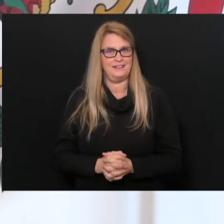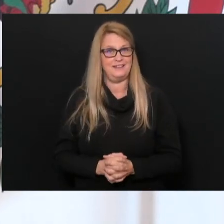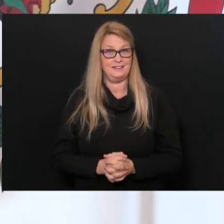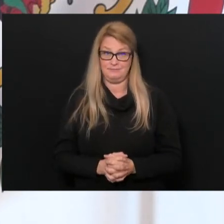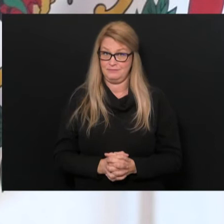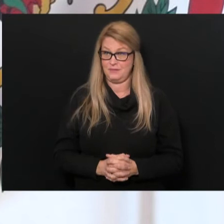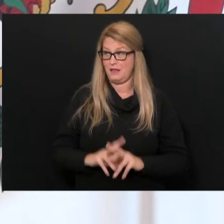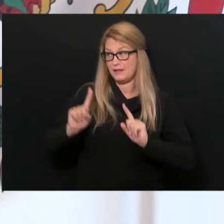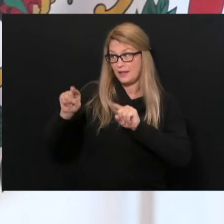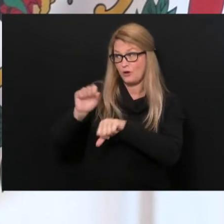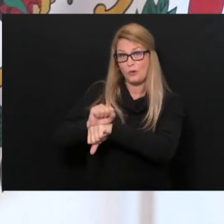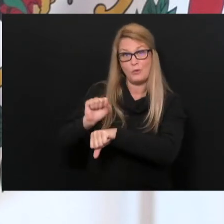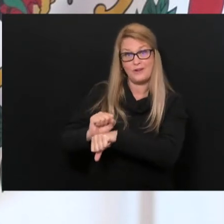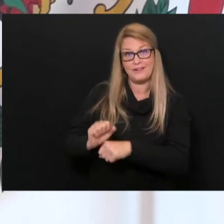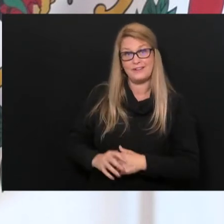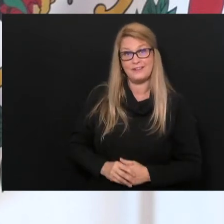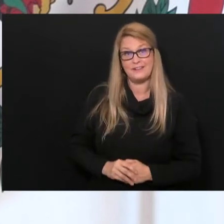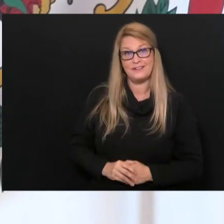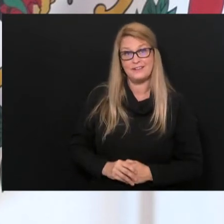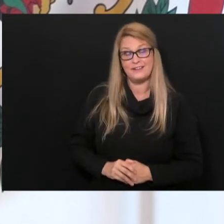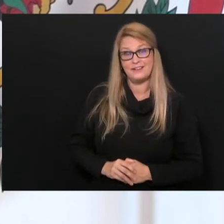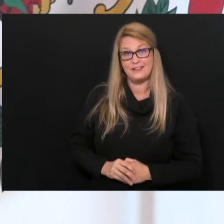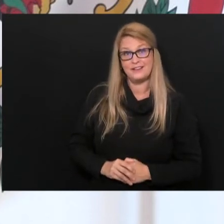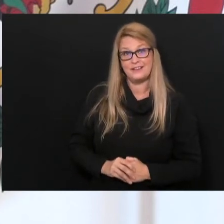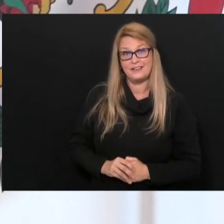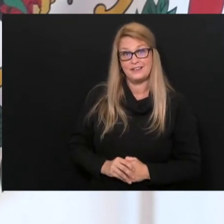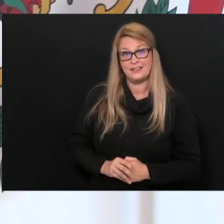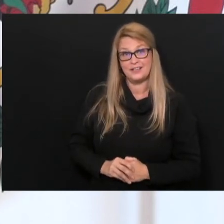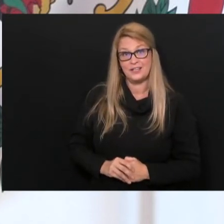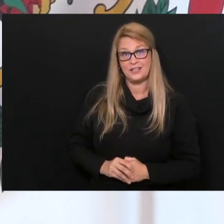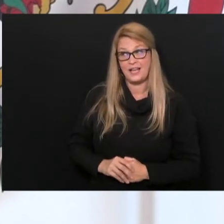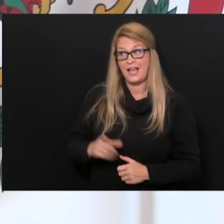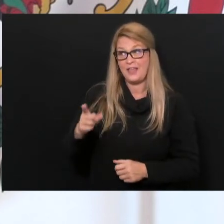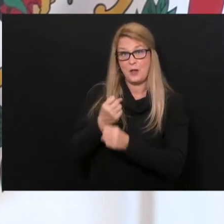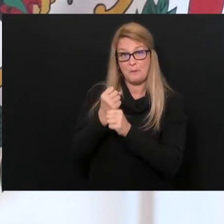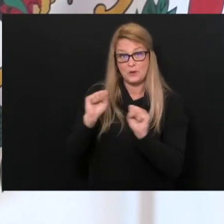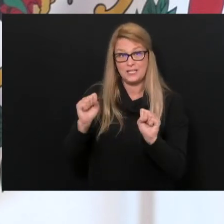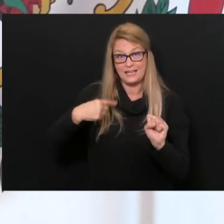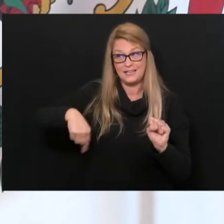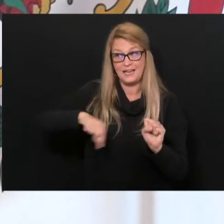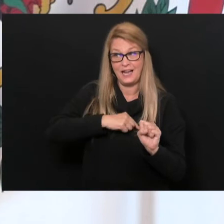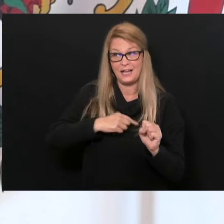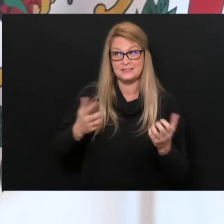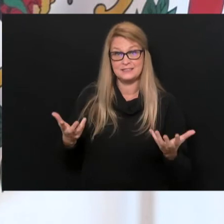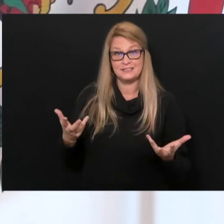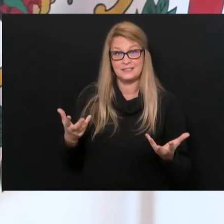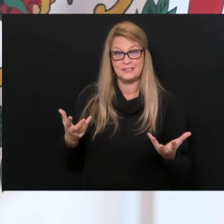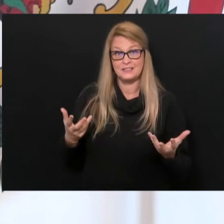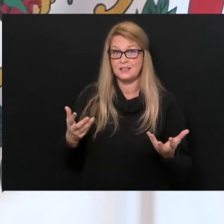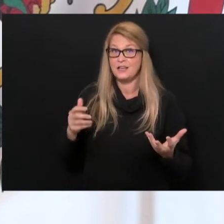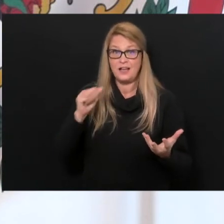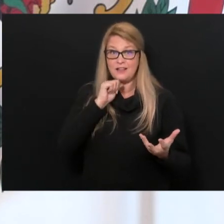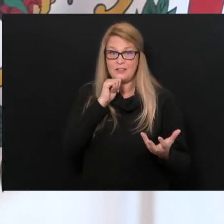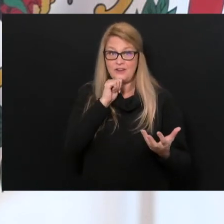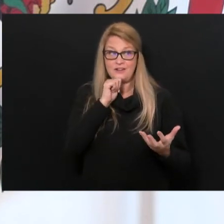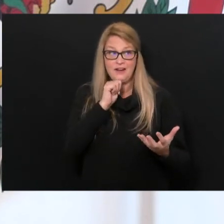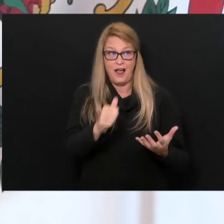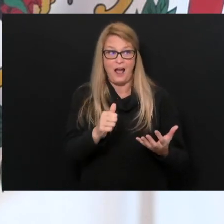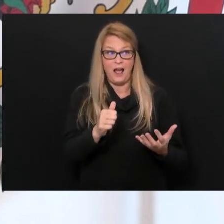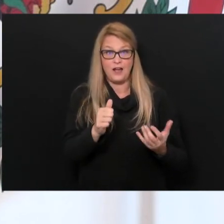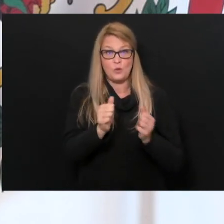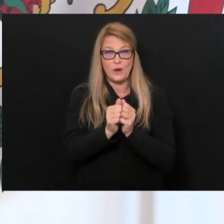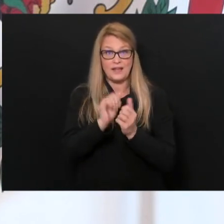They go to work. They go to work, and they're protecting us all. They're not with just middle